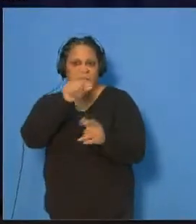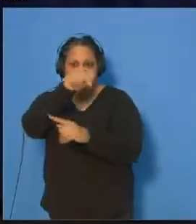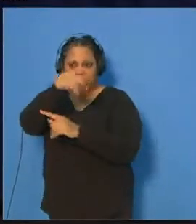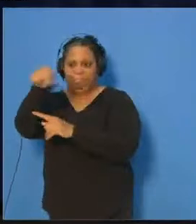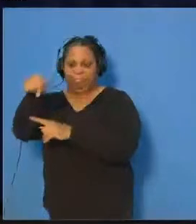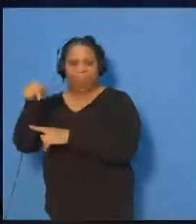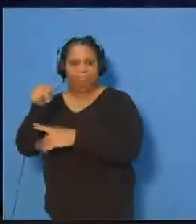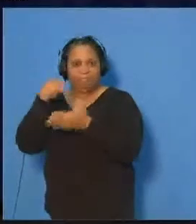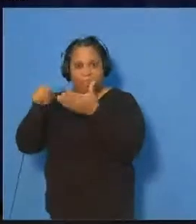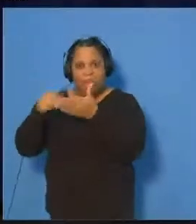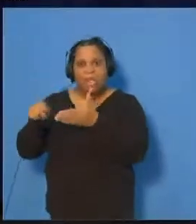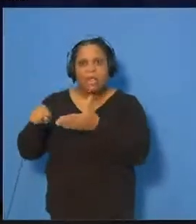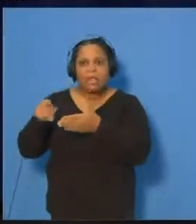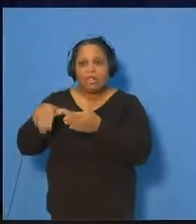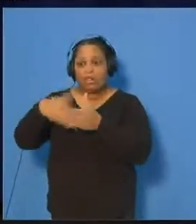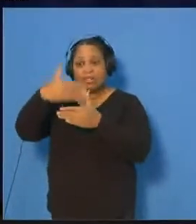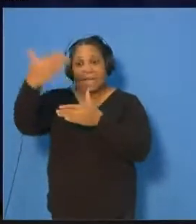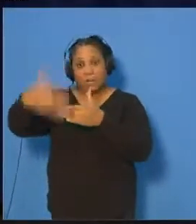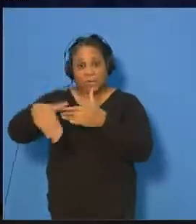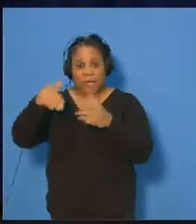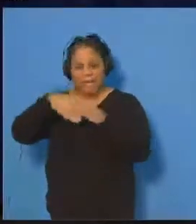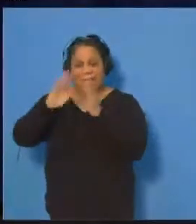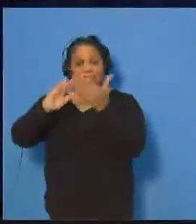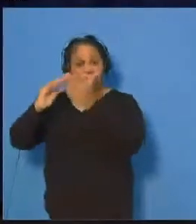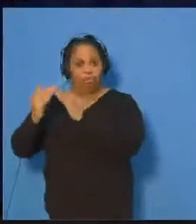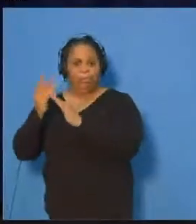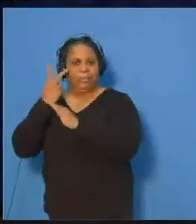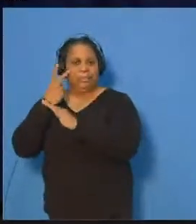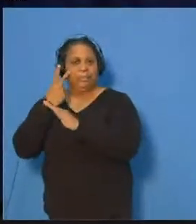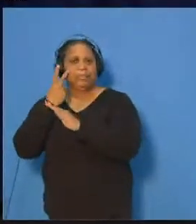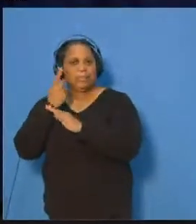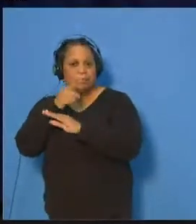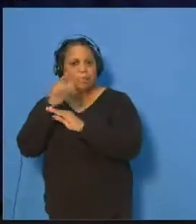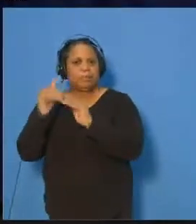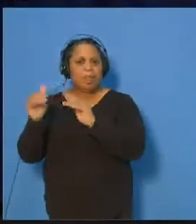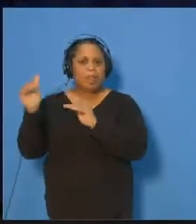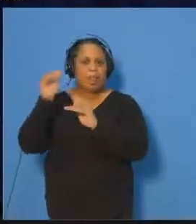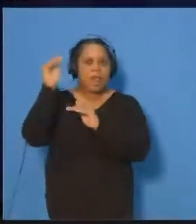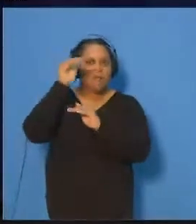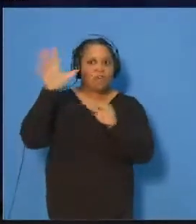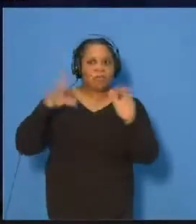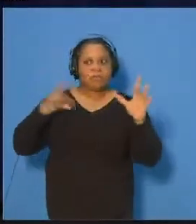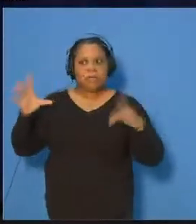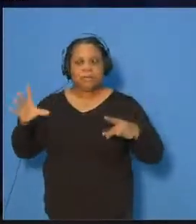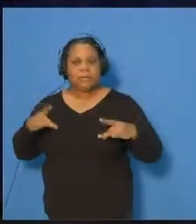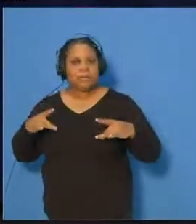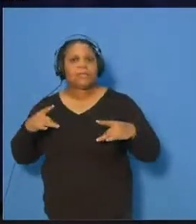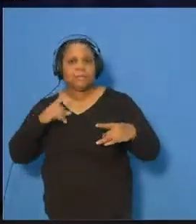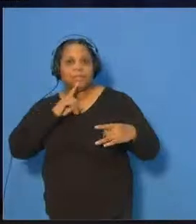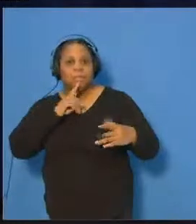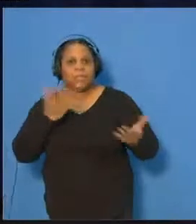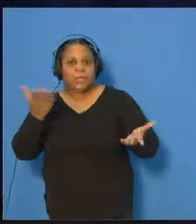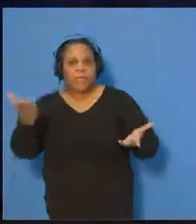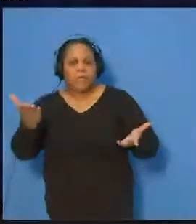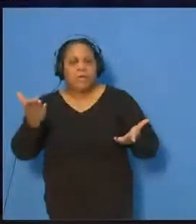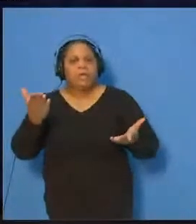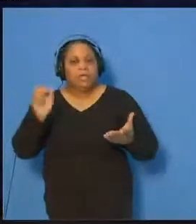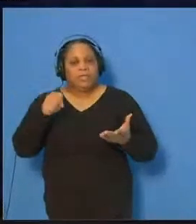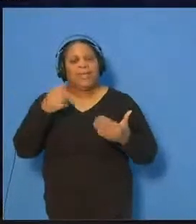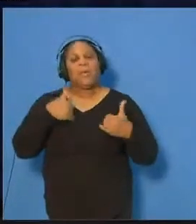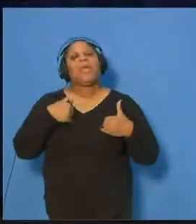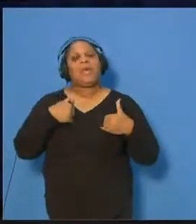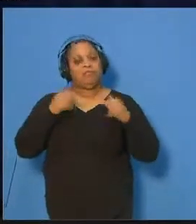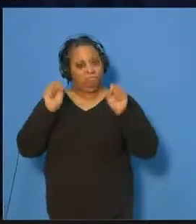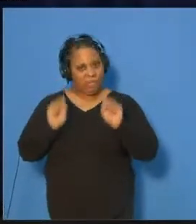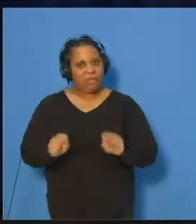these particular things that are outside of the community to see whether or not there is that level of transmission that exists. So we said that we certainly have the